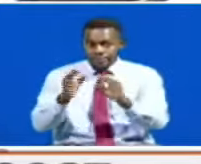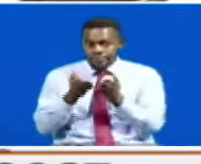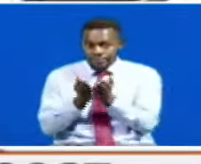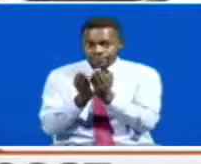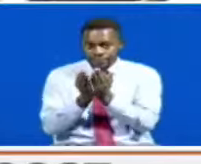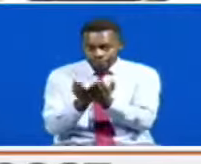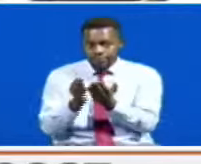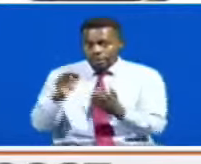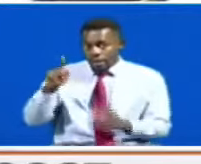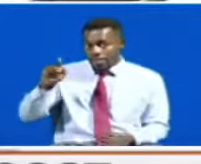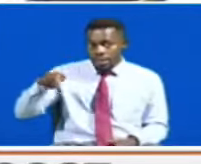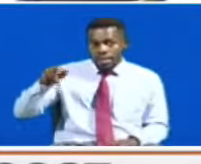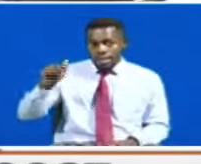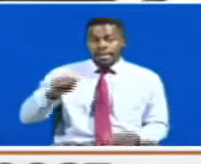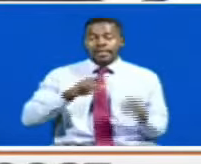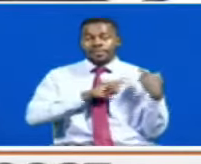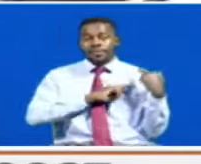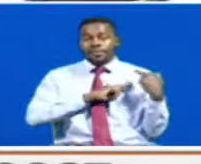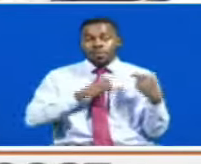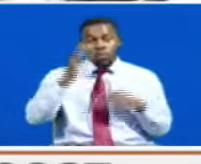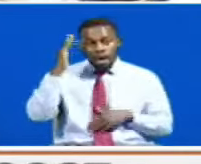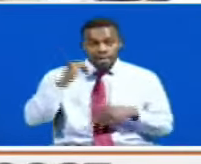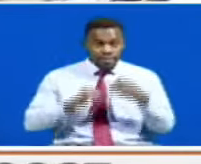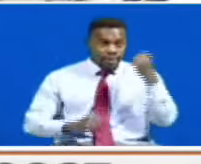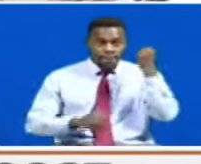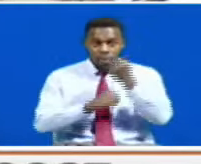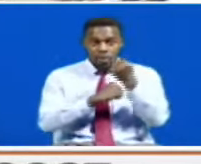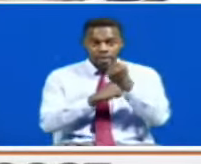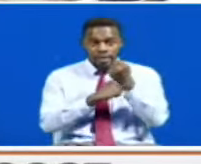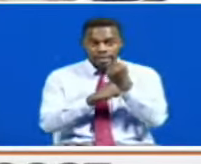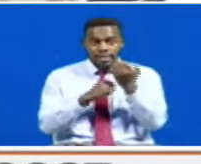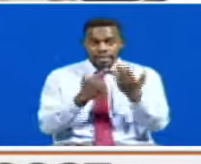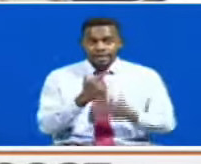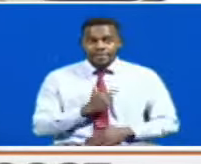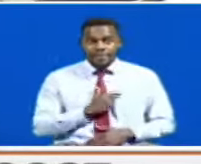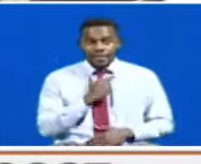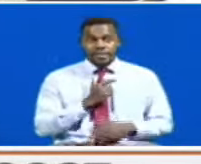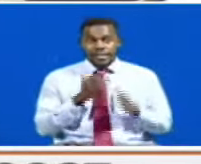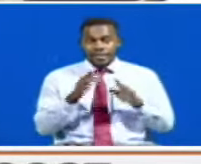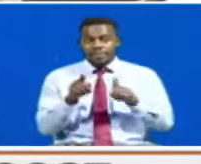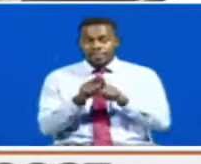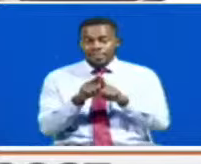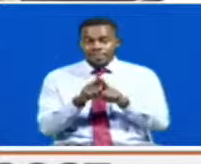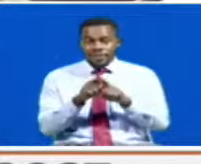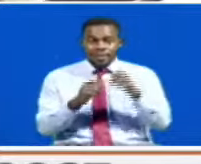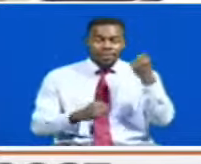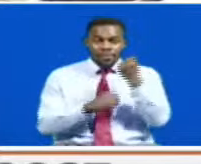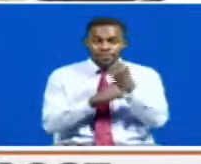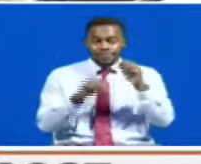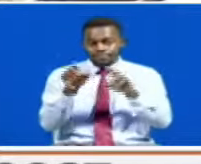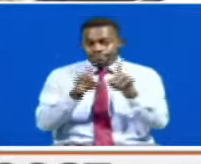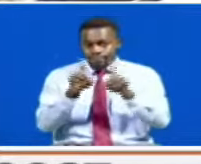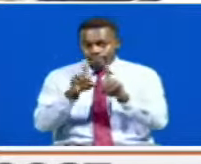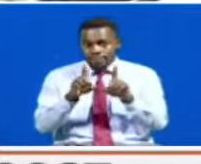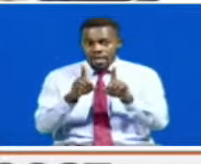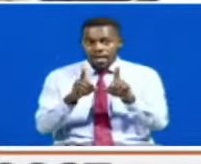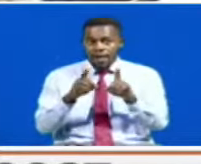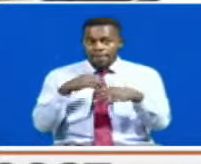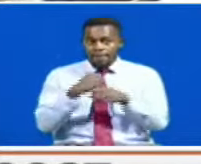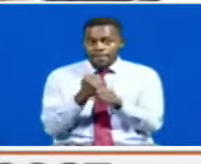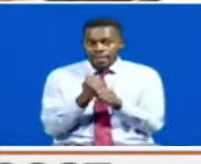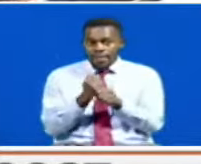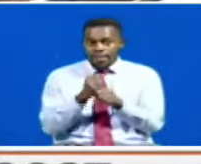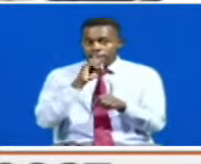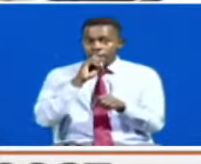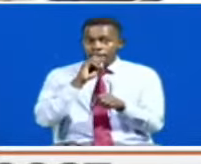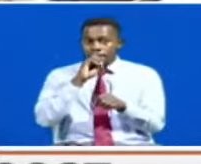is to support the cruise tourism. I want to assure the ship captain, the staff captain, that the port